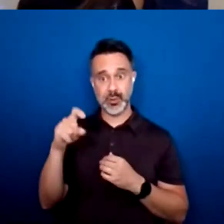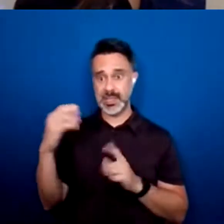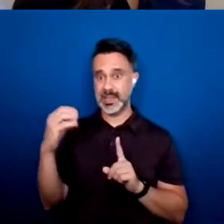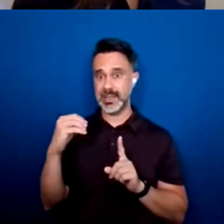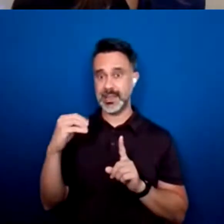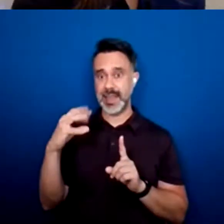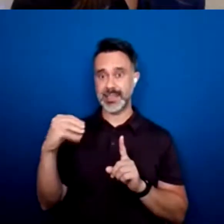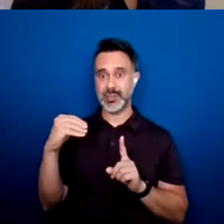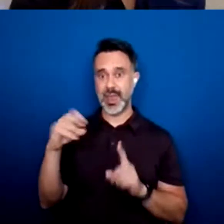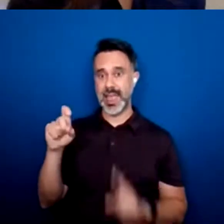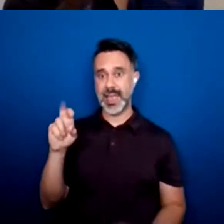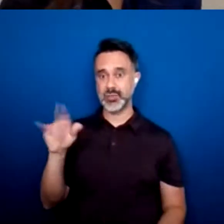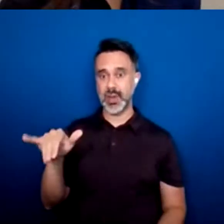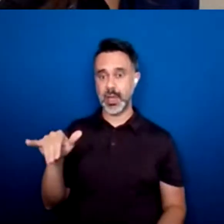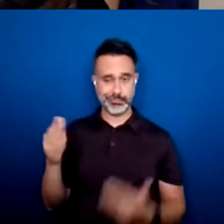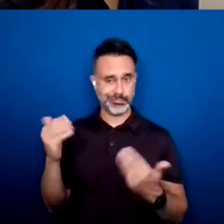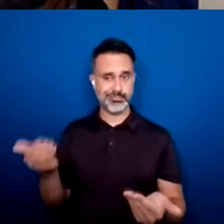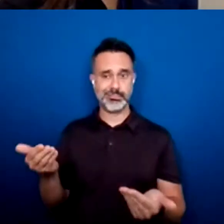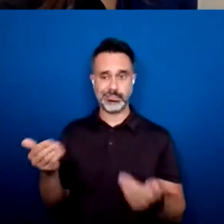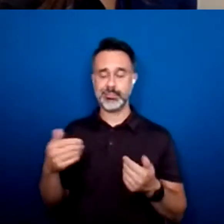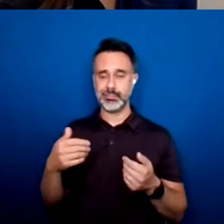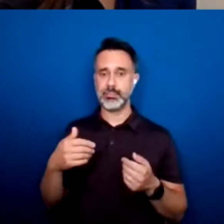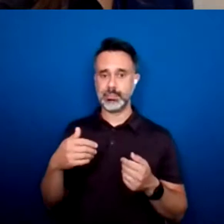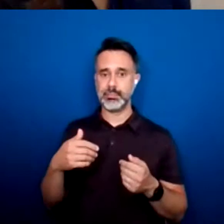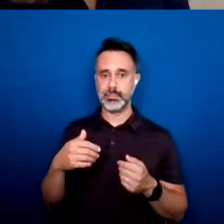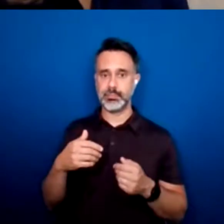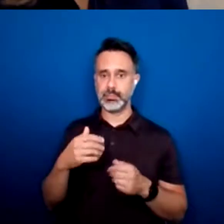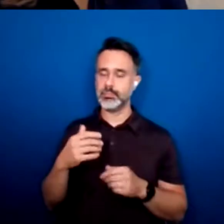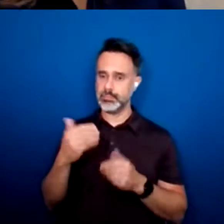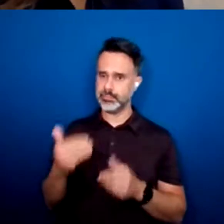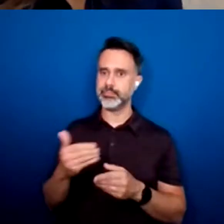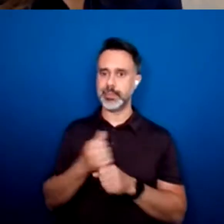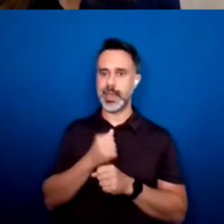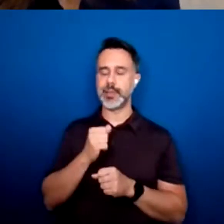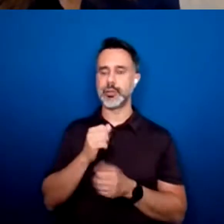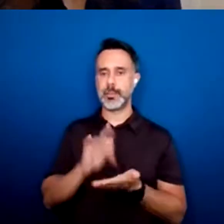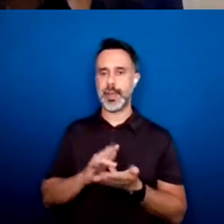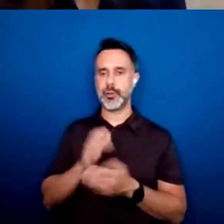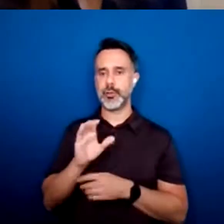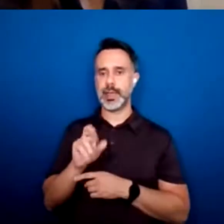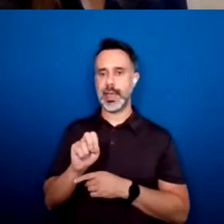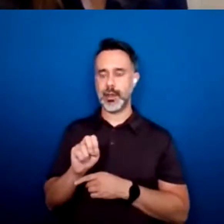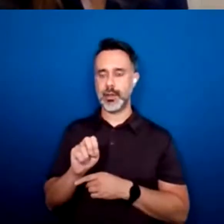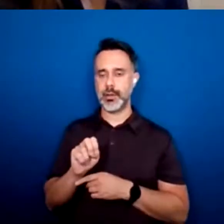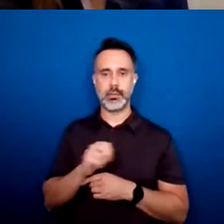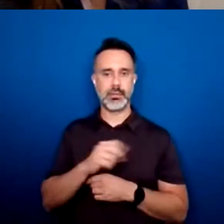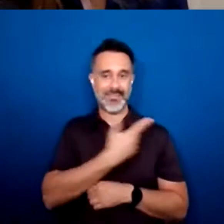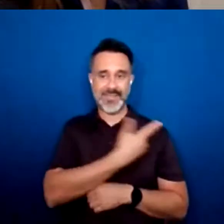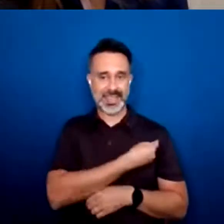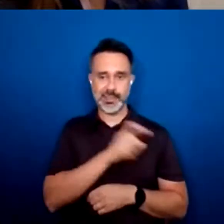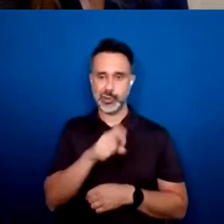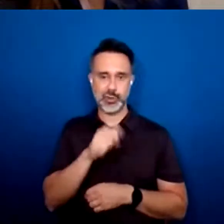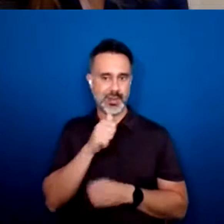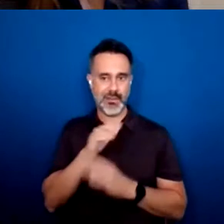x-rays. And you get your medical care done. The vaccine shouldn't interfere with that.